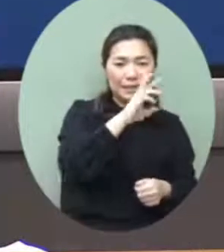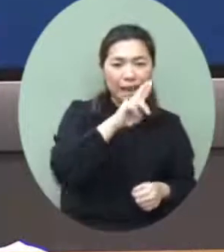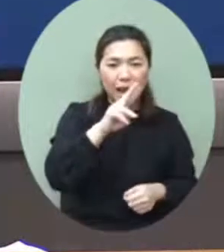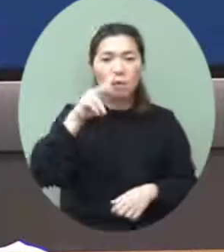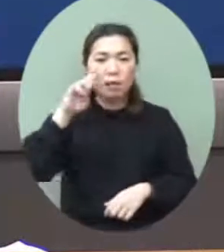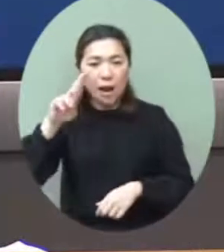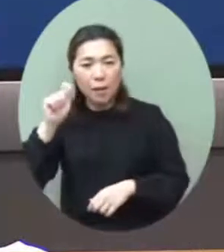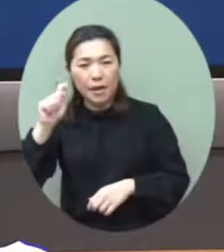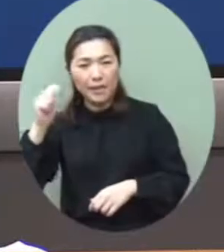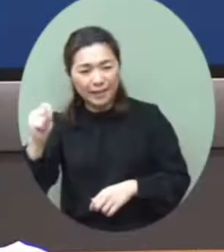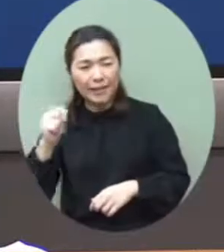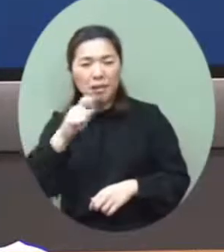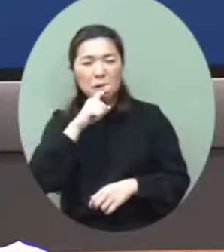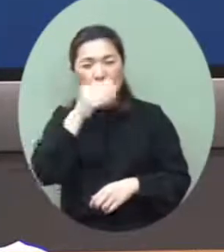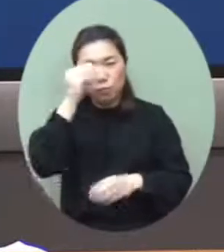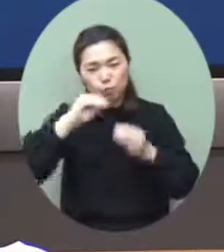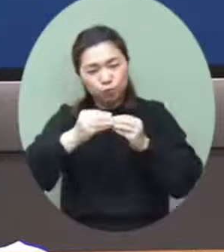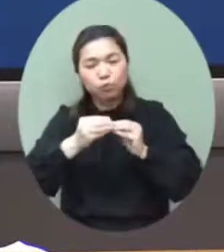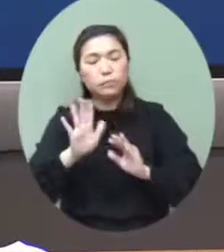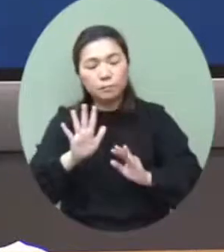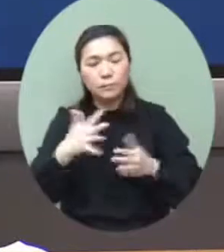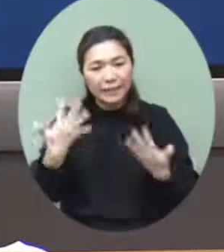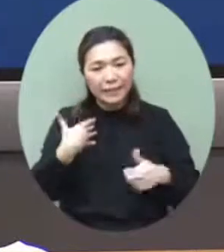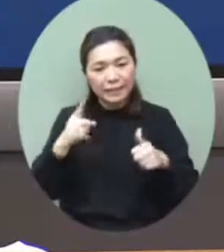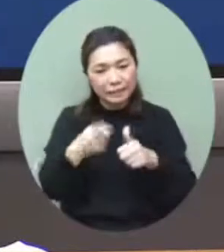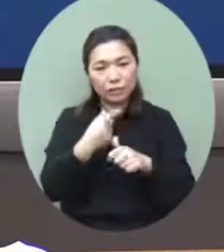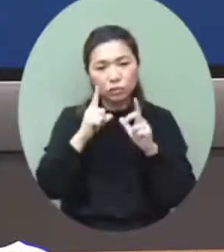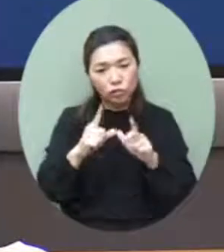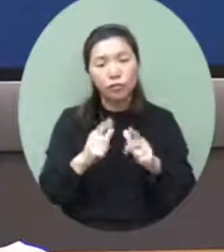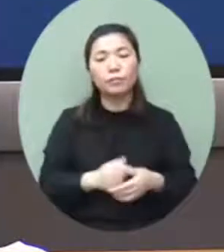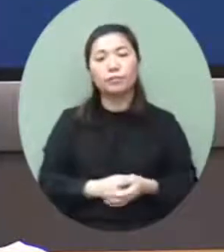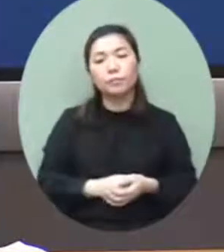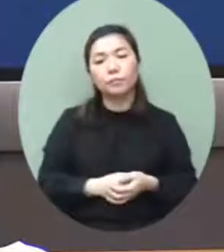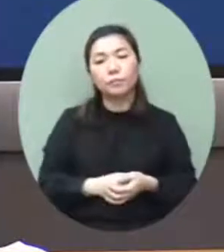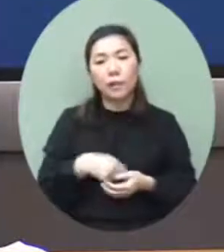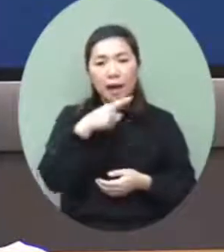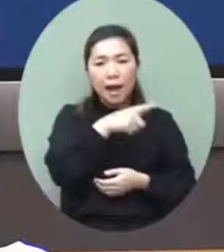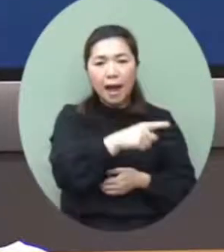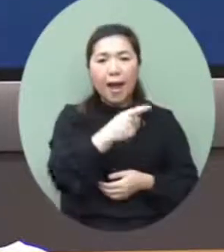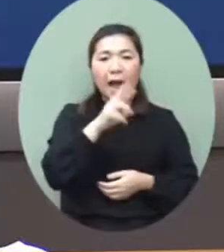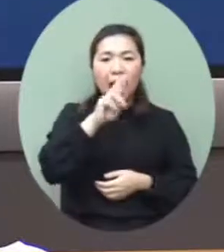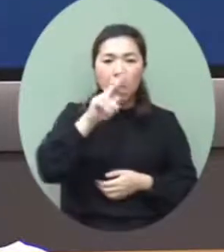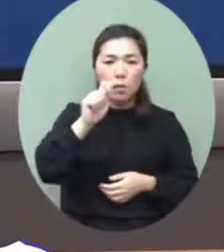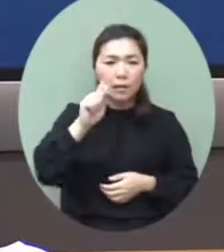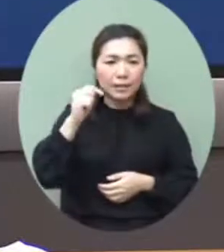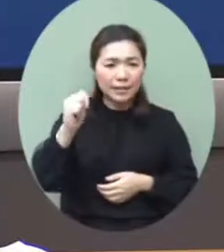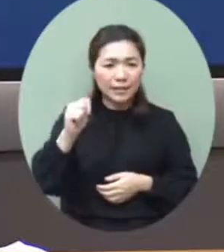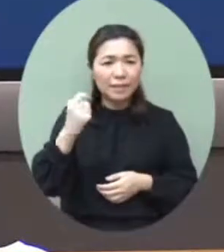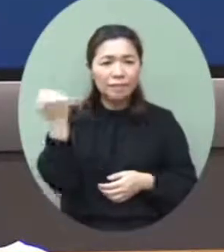will be mentioning the terms time and again. So just want to